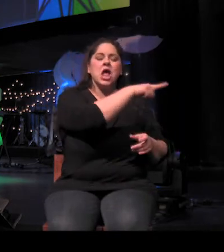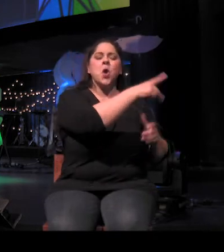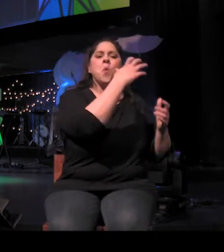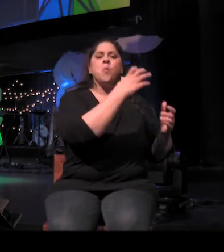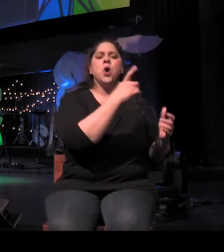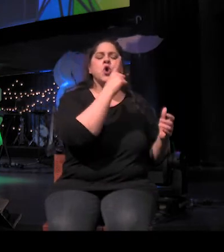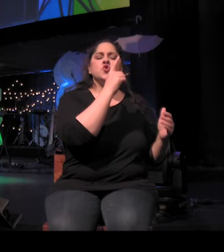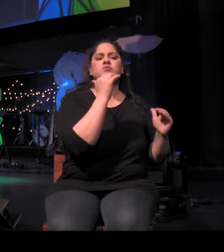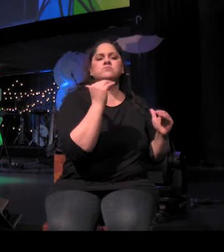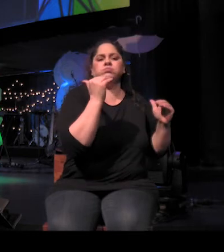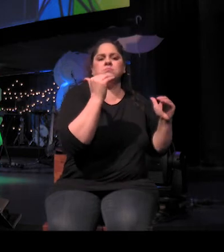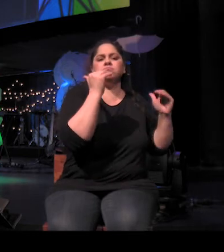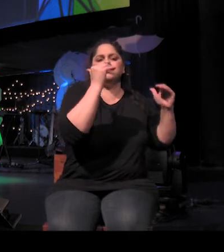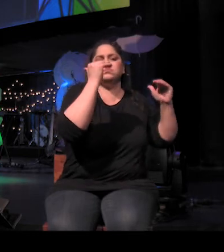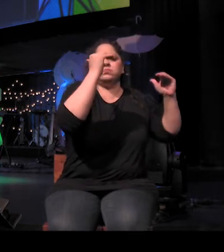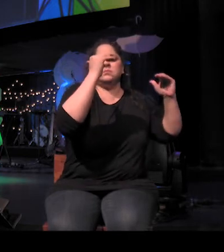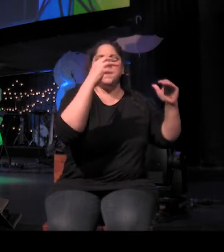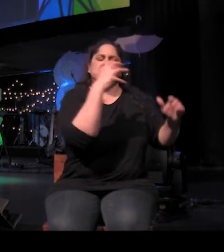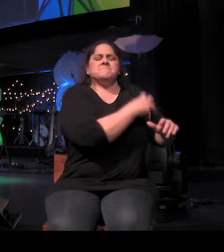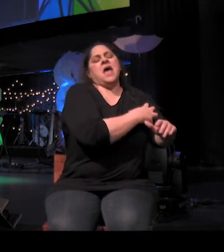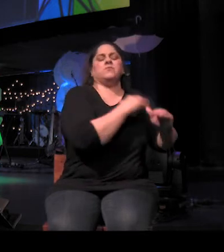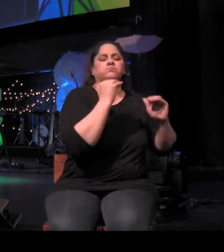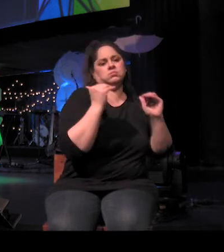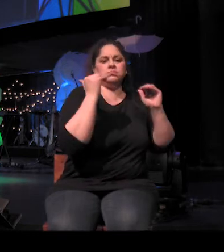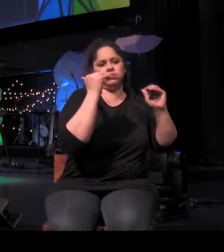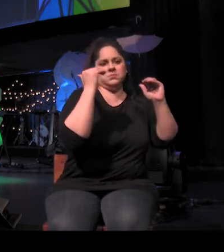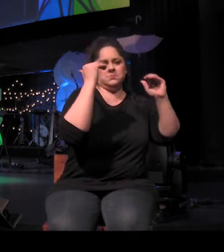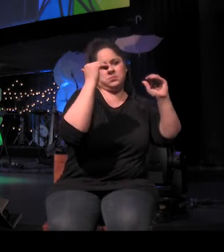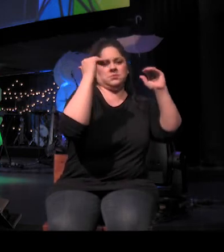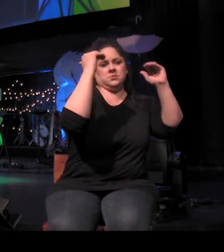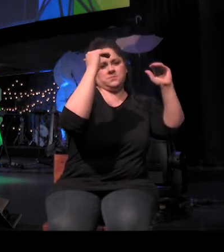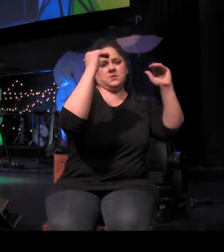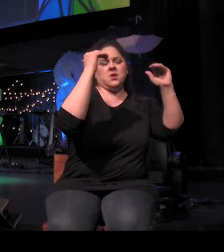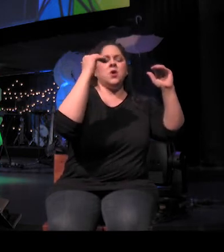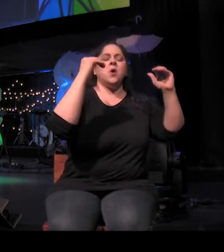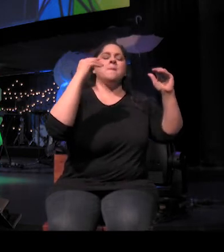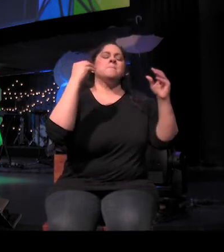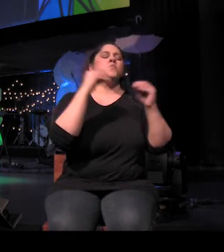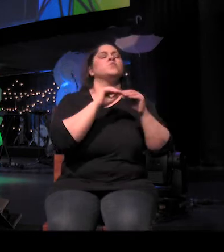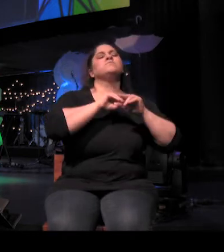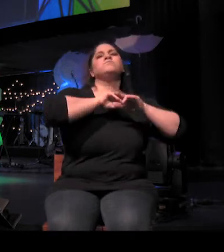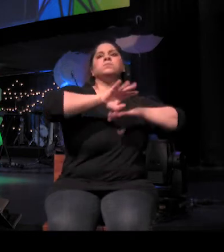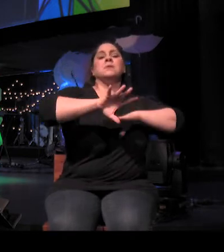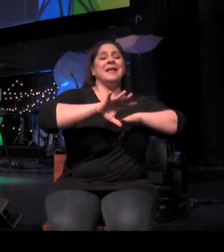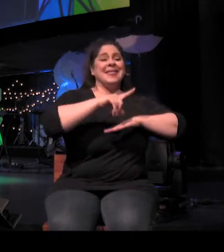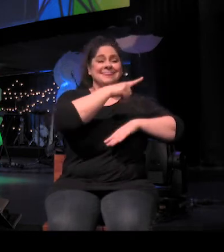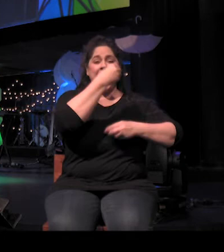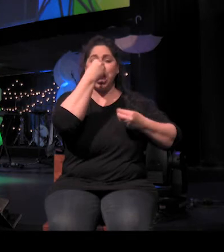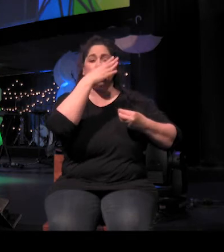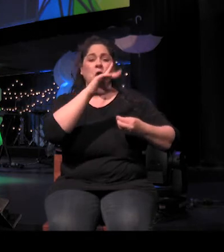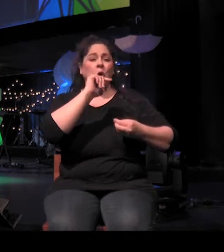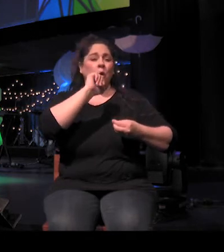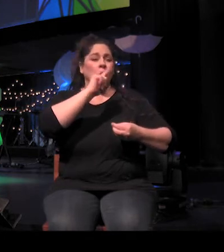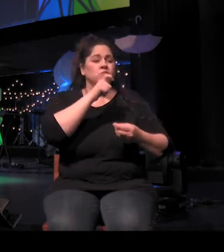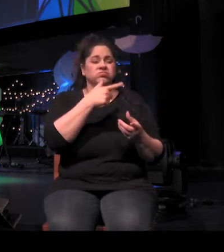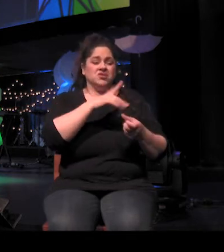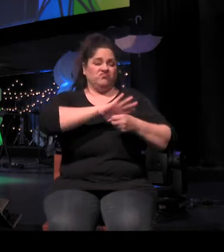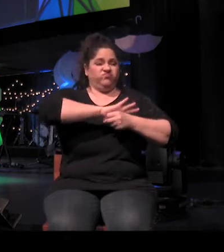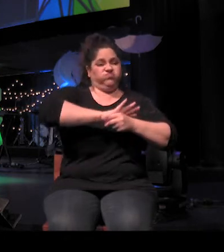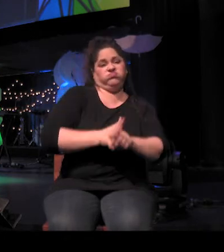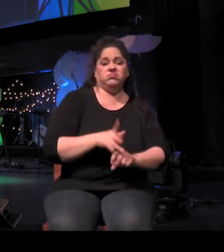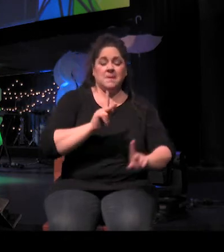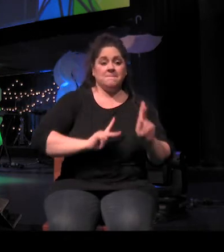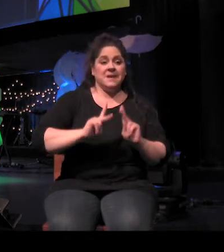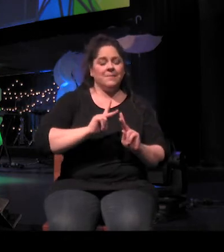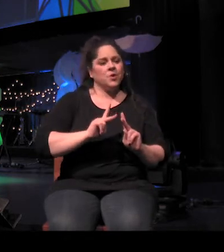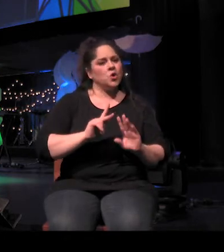position. They're about gaining more power. They're going to climb the ladder for more influence, and it doesn't matter who they trample on. But not so